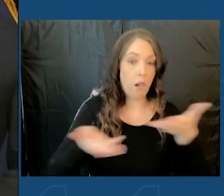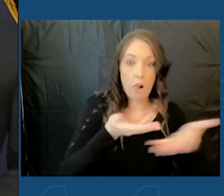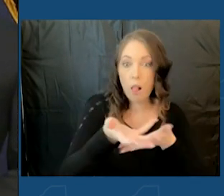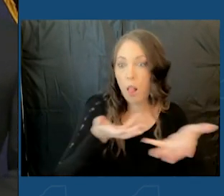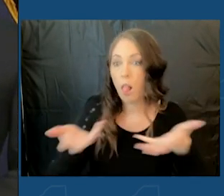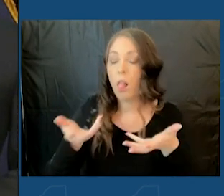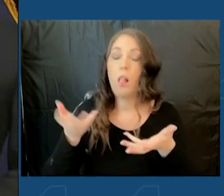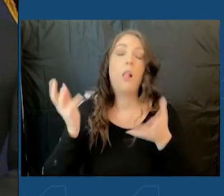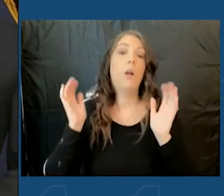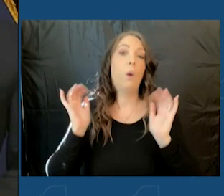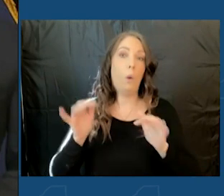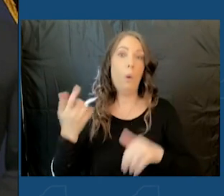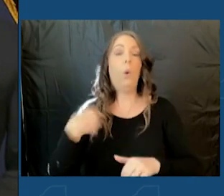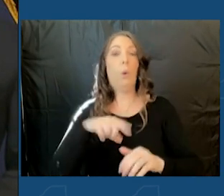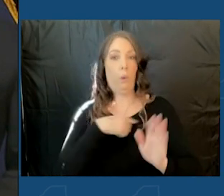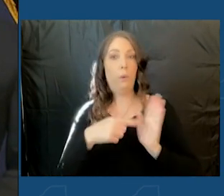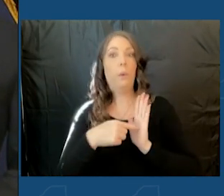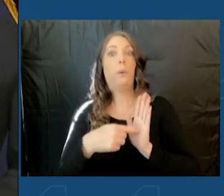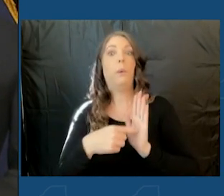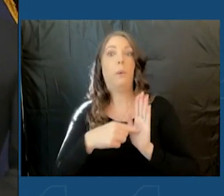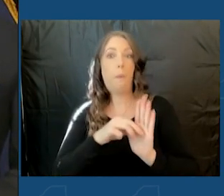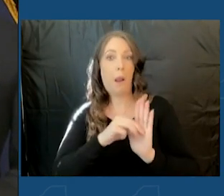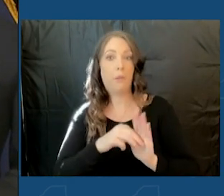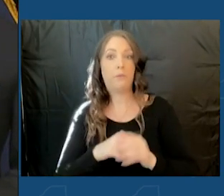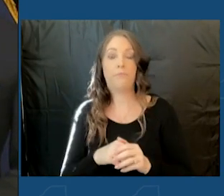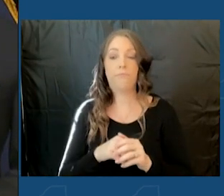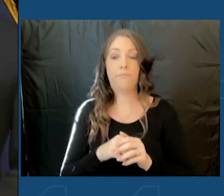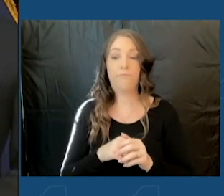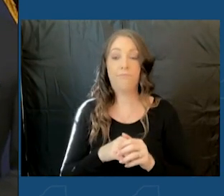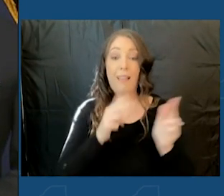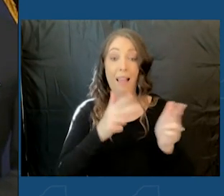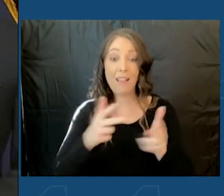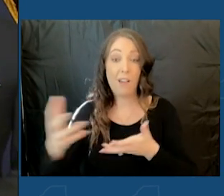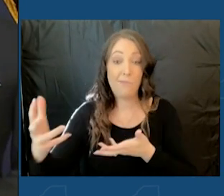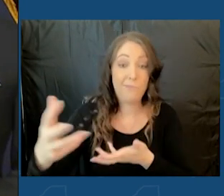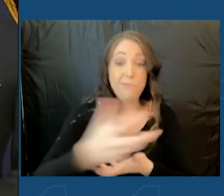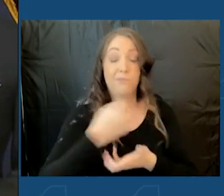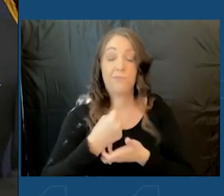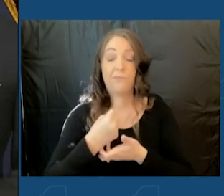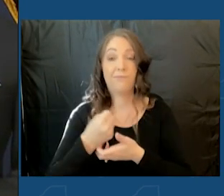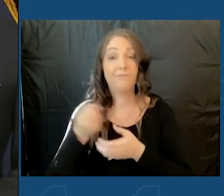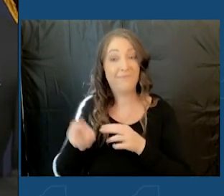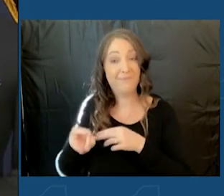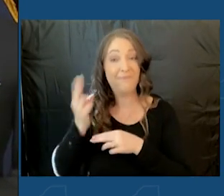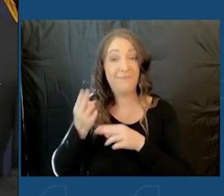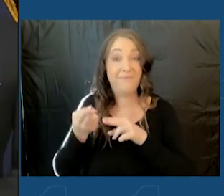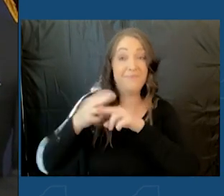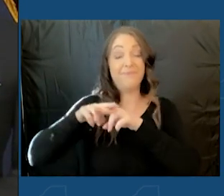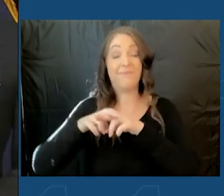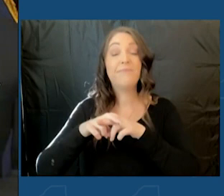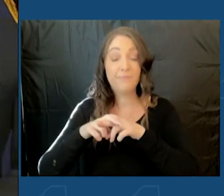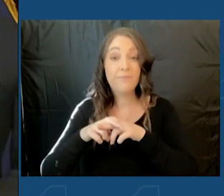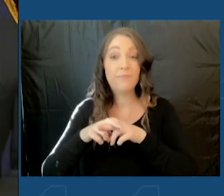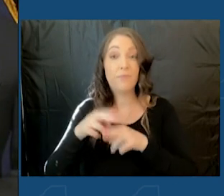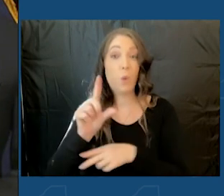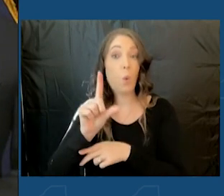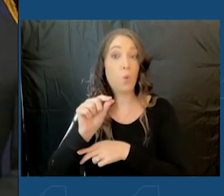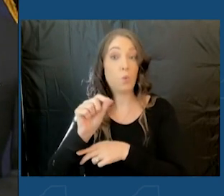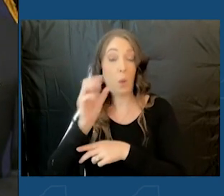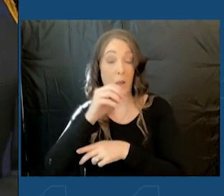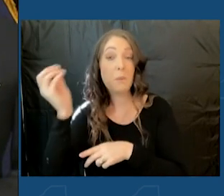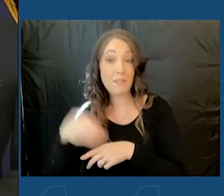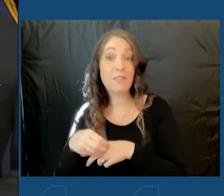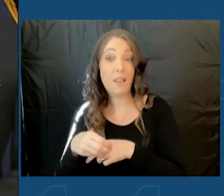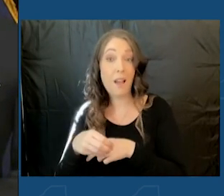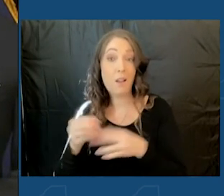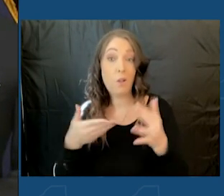model. And our gun seizures are up. I'm really proud of this across all New York law enforcement agencies, up 20% through July